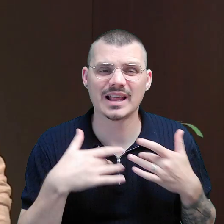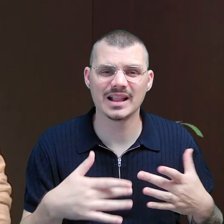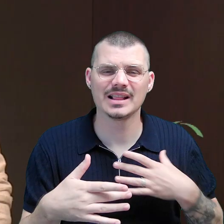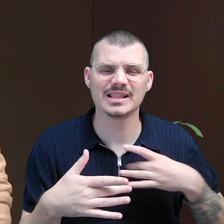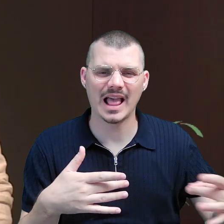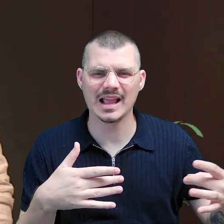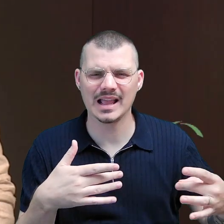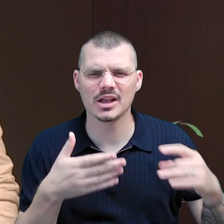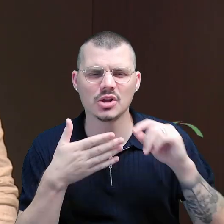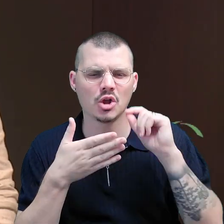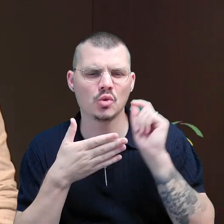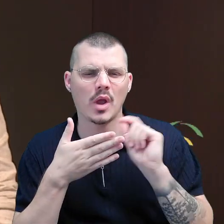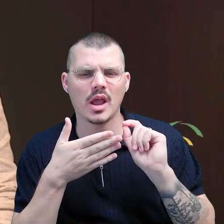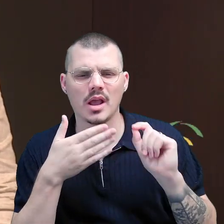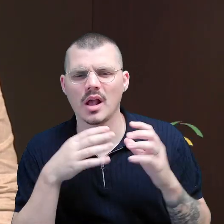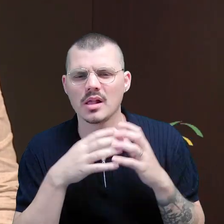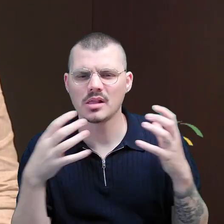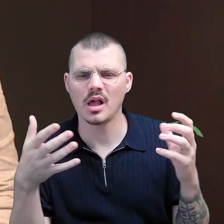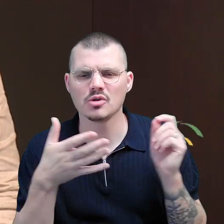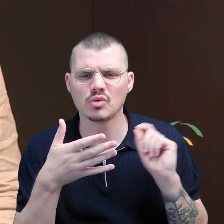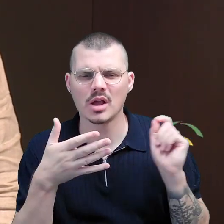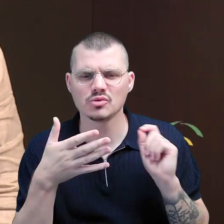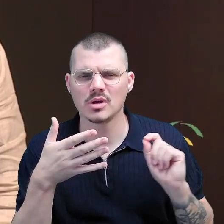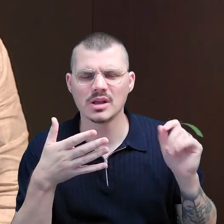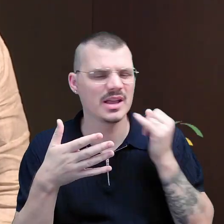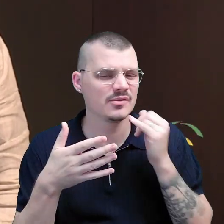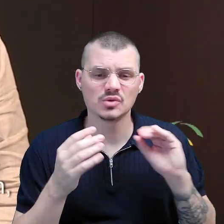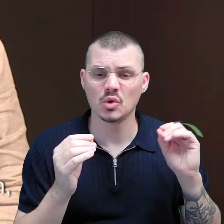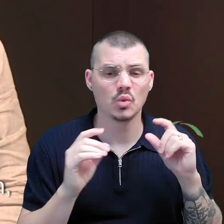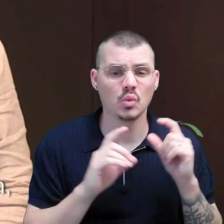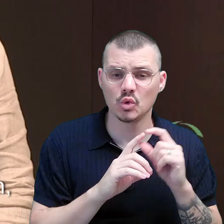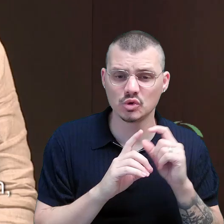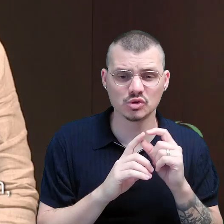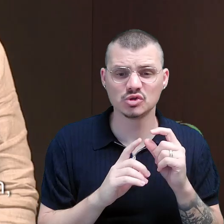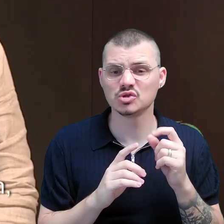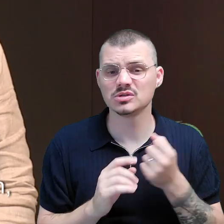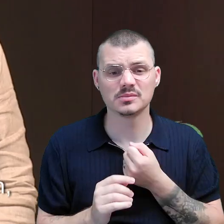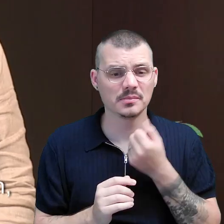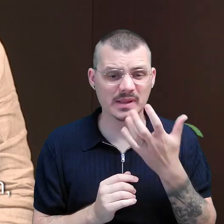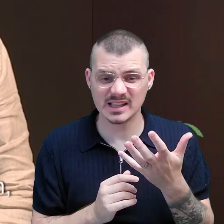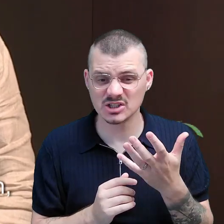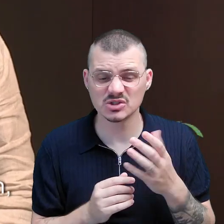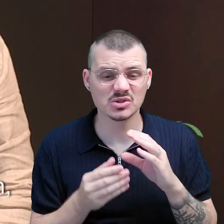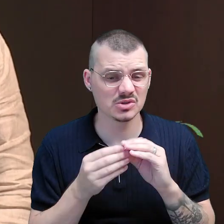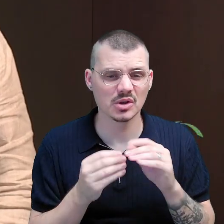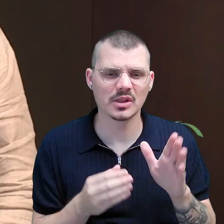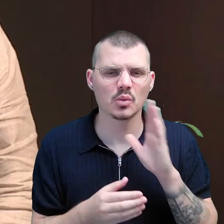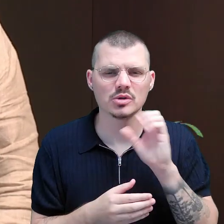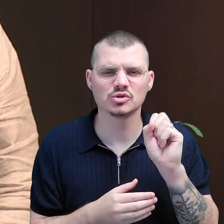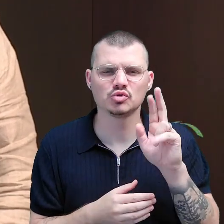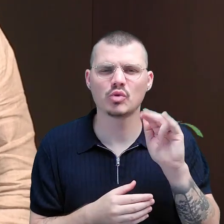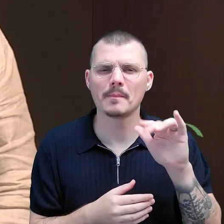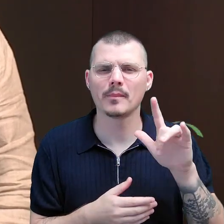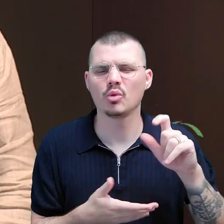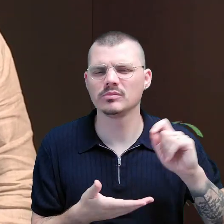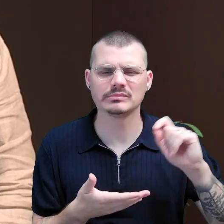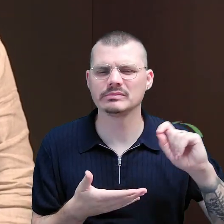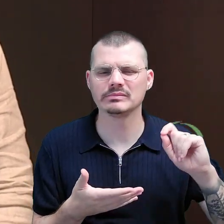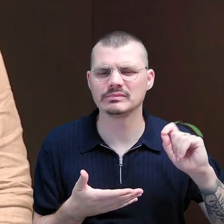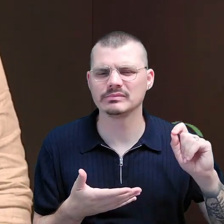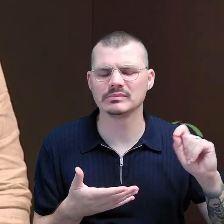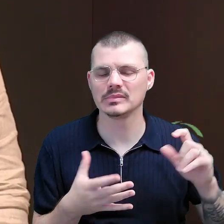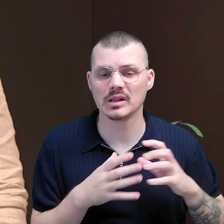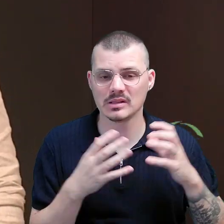seizures tend to like to write a lot. And if they don't have words or speech, they tend to scribble a